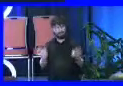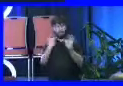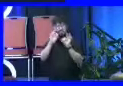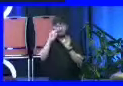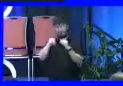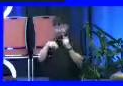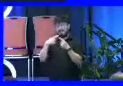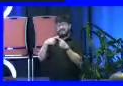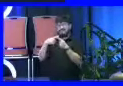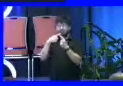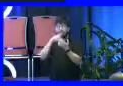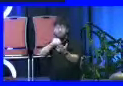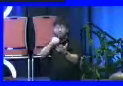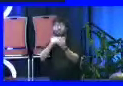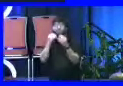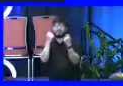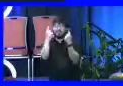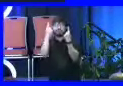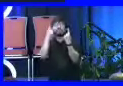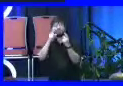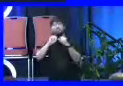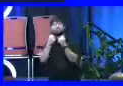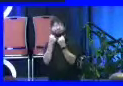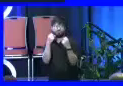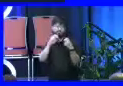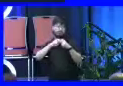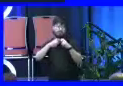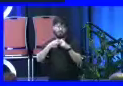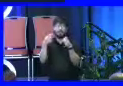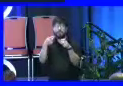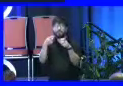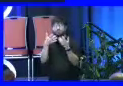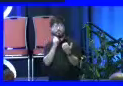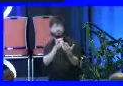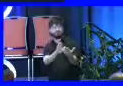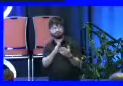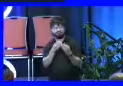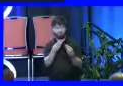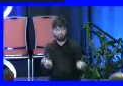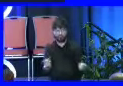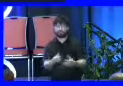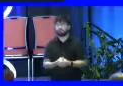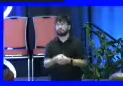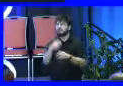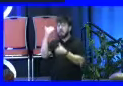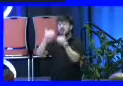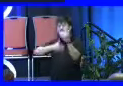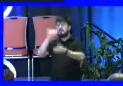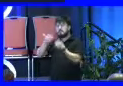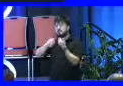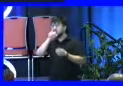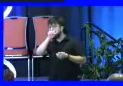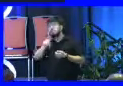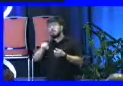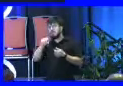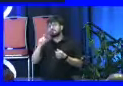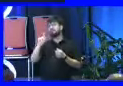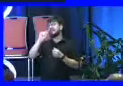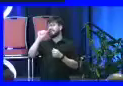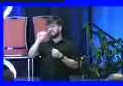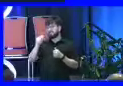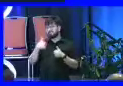that we're all aiming to address. But I've actually grown to love data, despite myself,